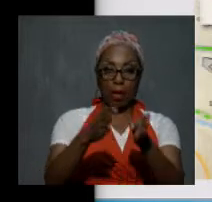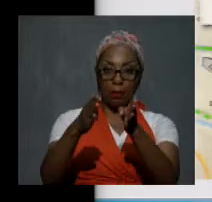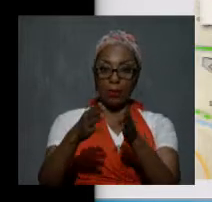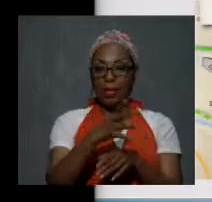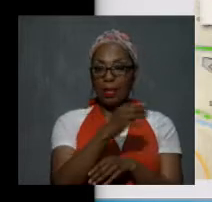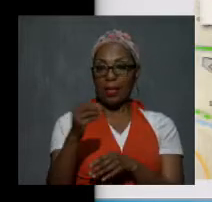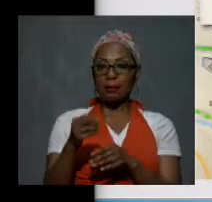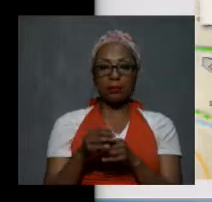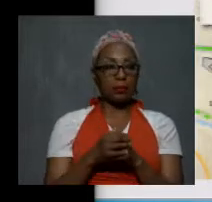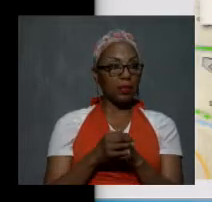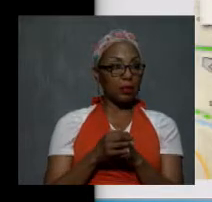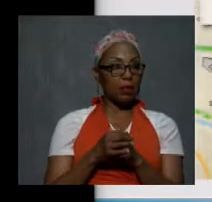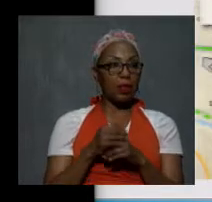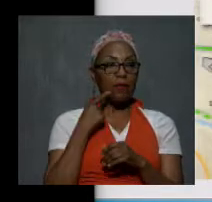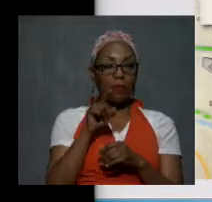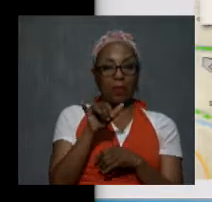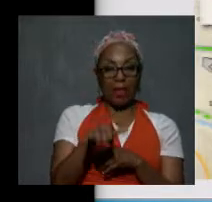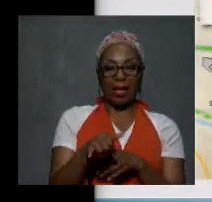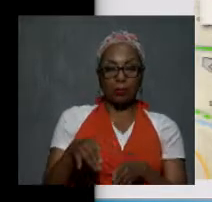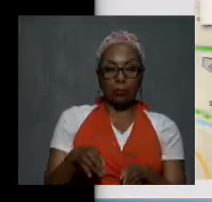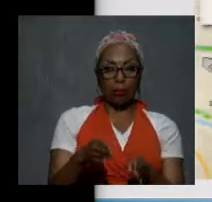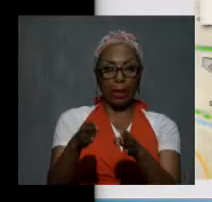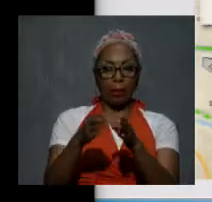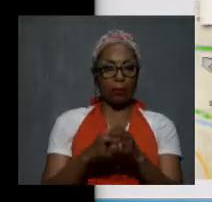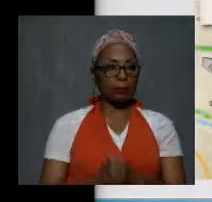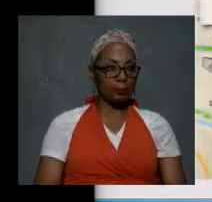extension of that particular trail.